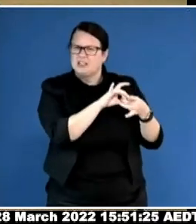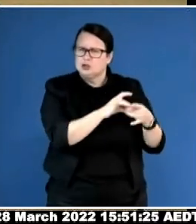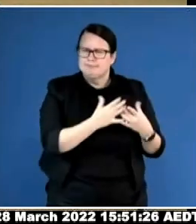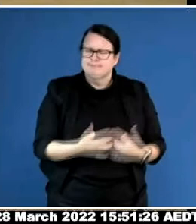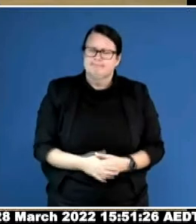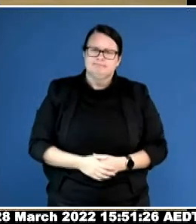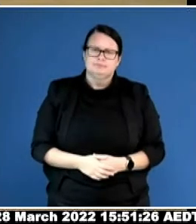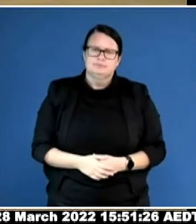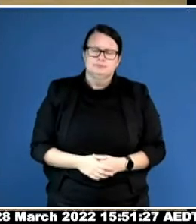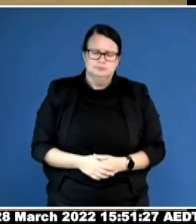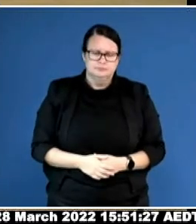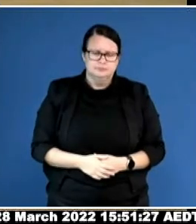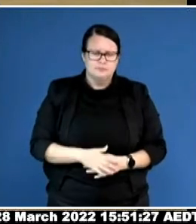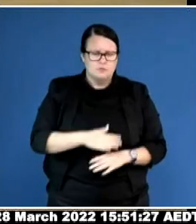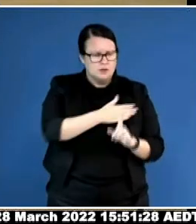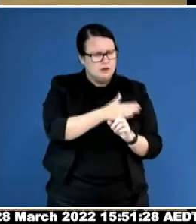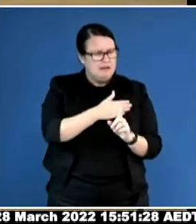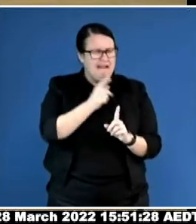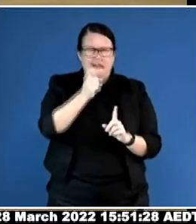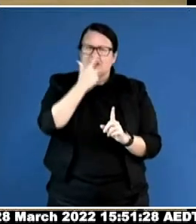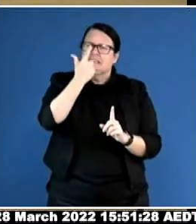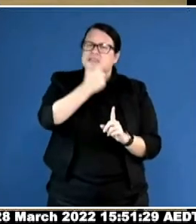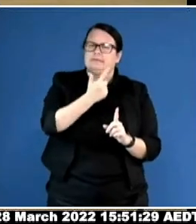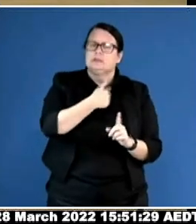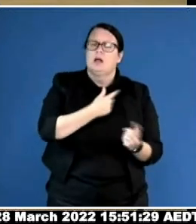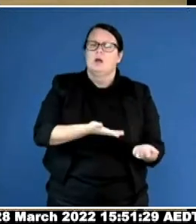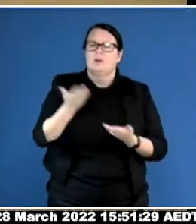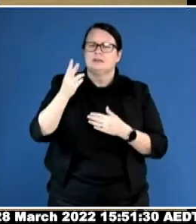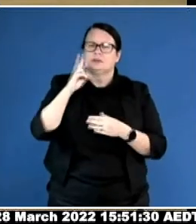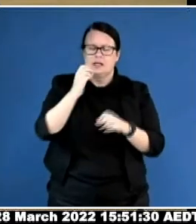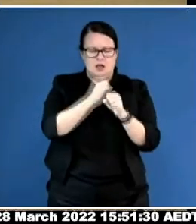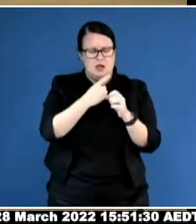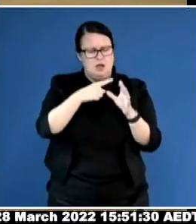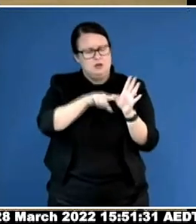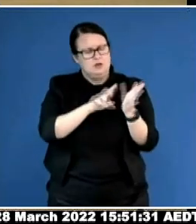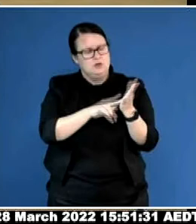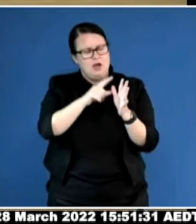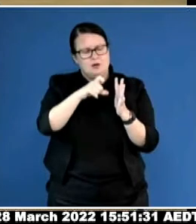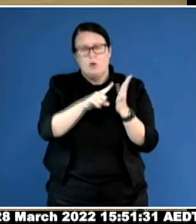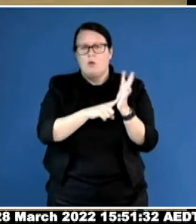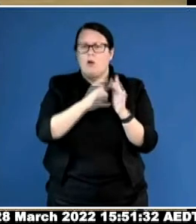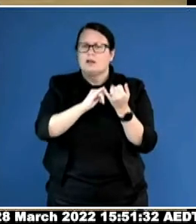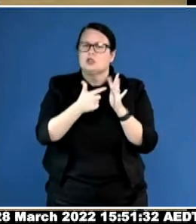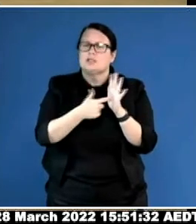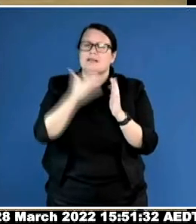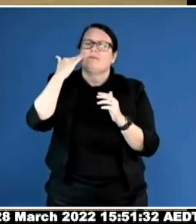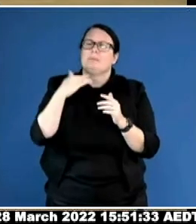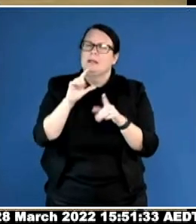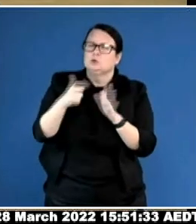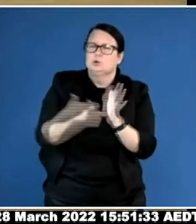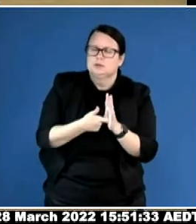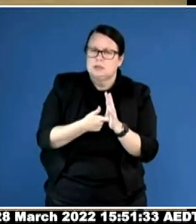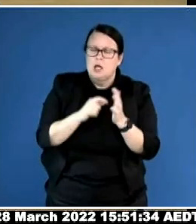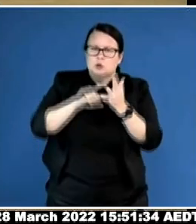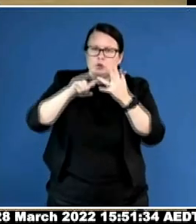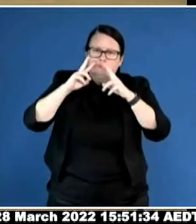Sometime after I turned 17, I went to see a gynecologist about sterilization. I had been told I wouldn't